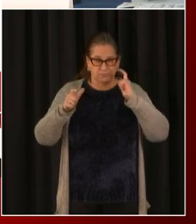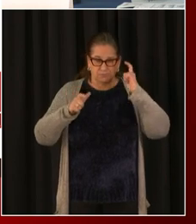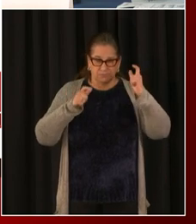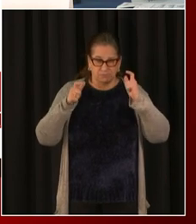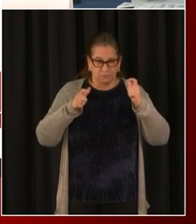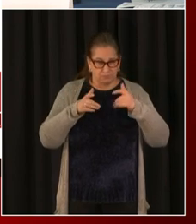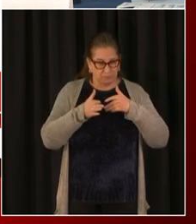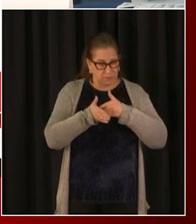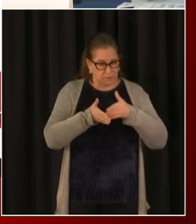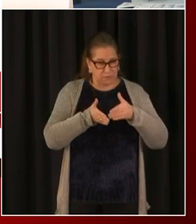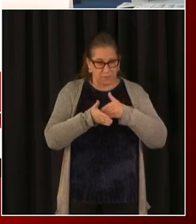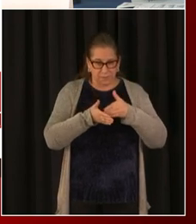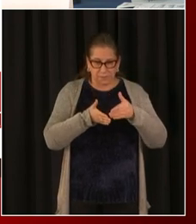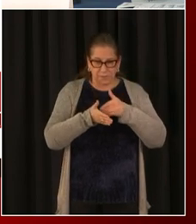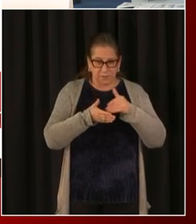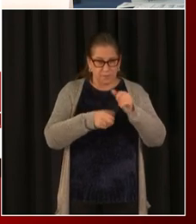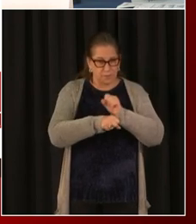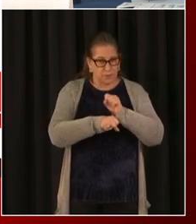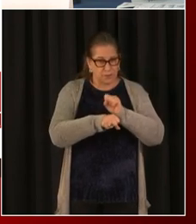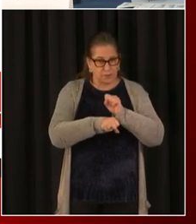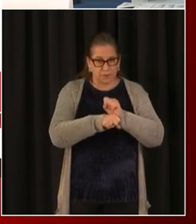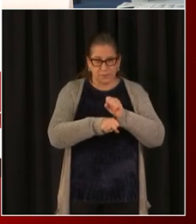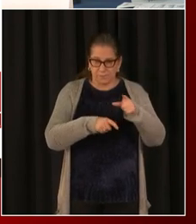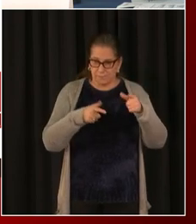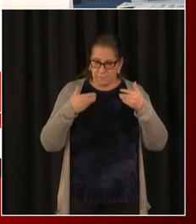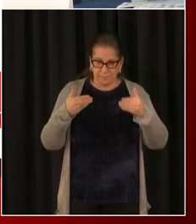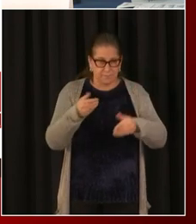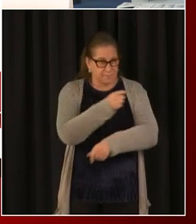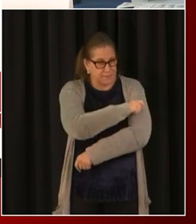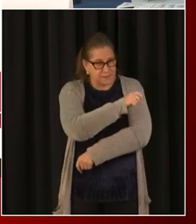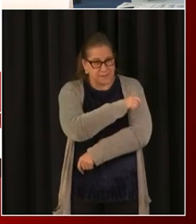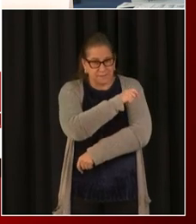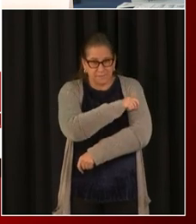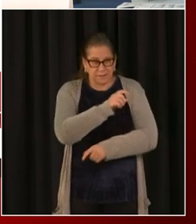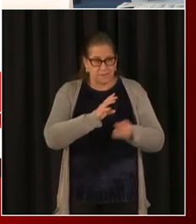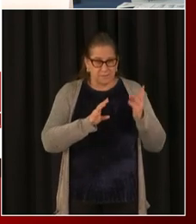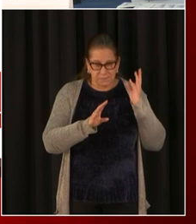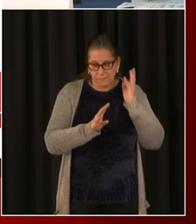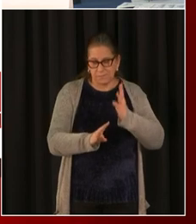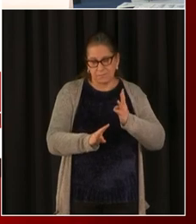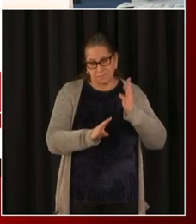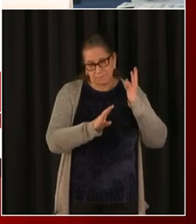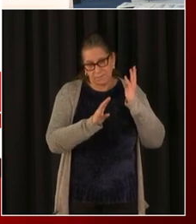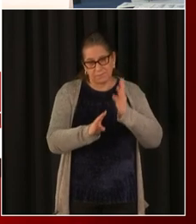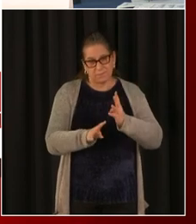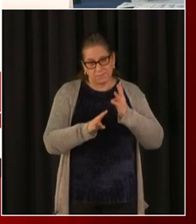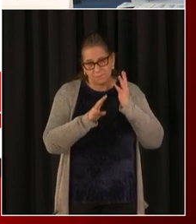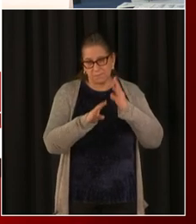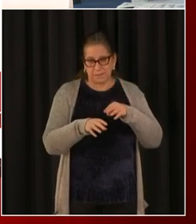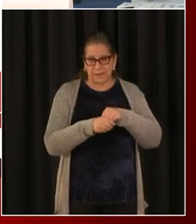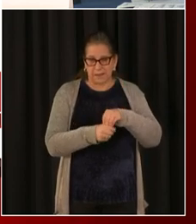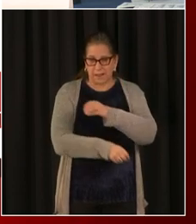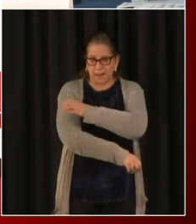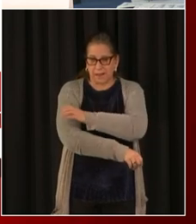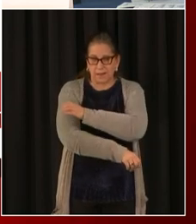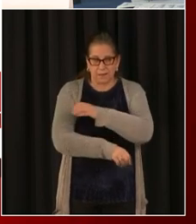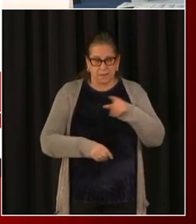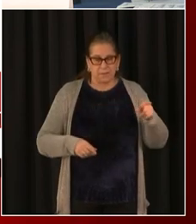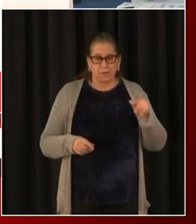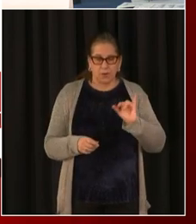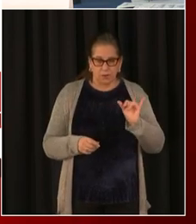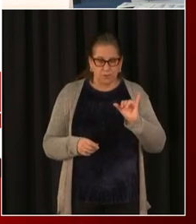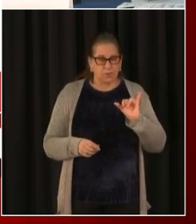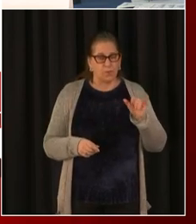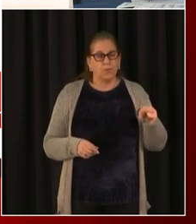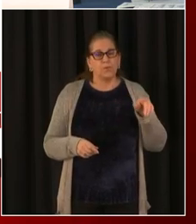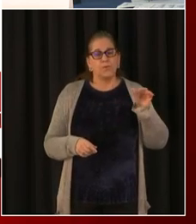do some of these medium throughput clinics, are beginning to reach out to some of their seniors to tell them how they'll be able to